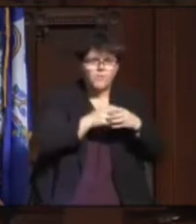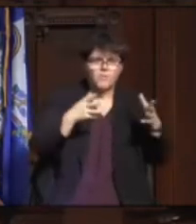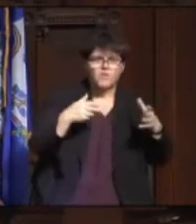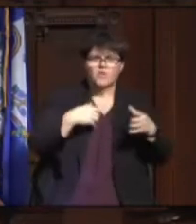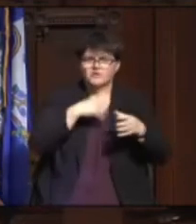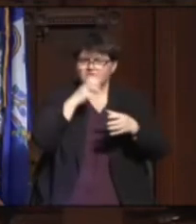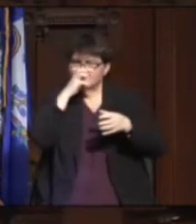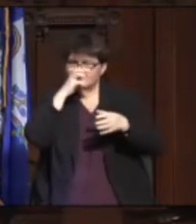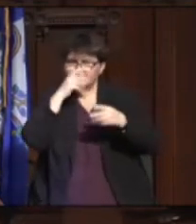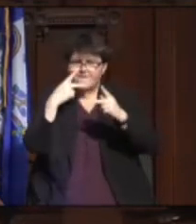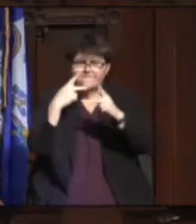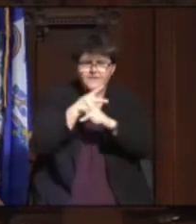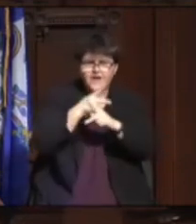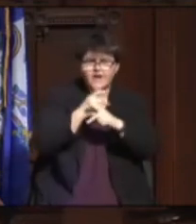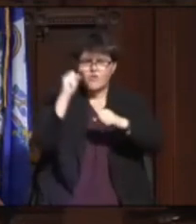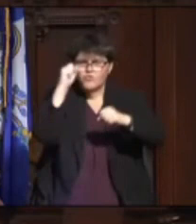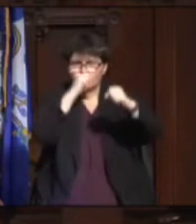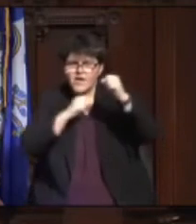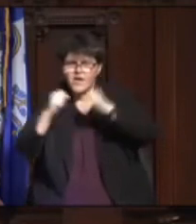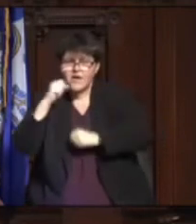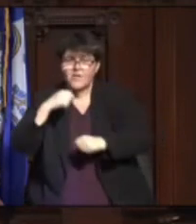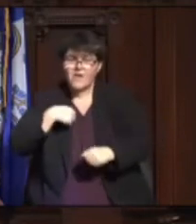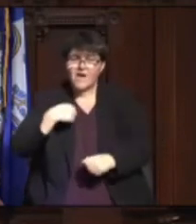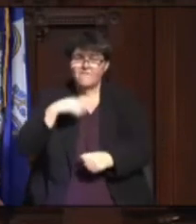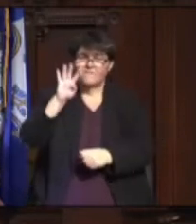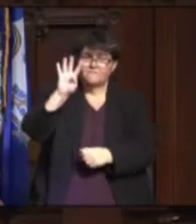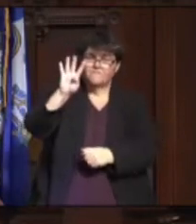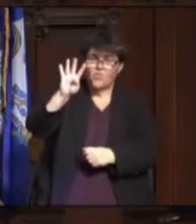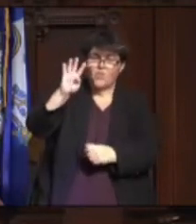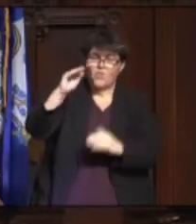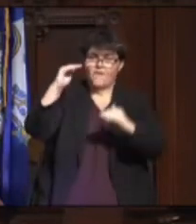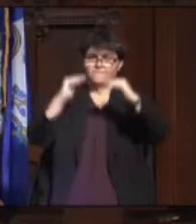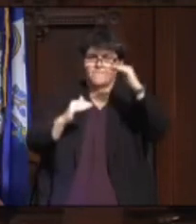balanced budgets, soon to be five.